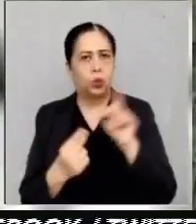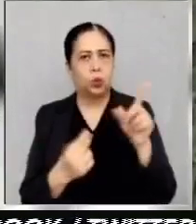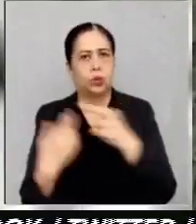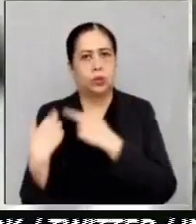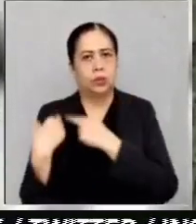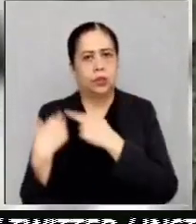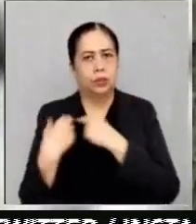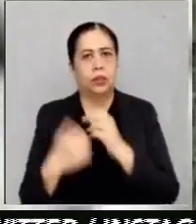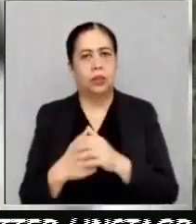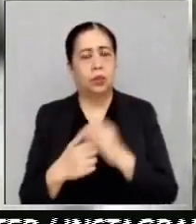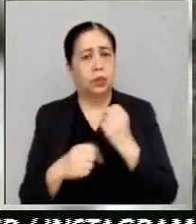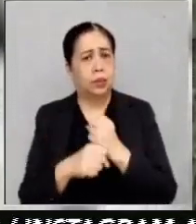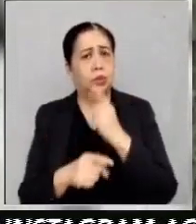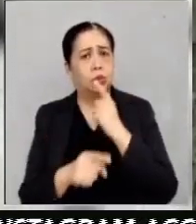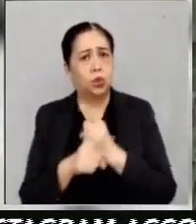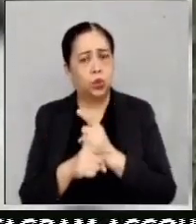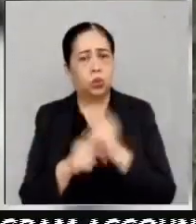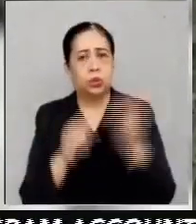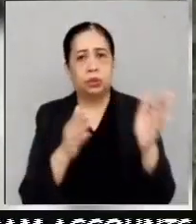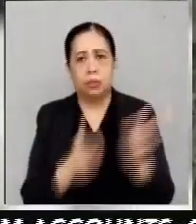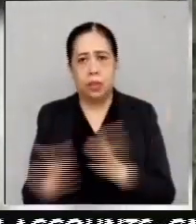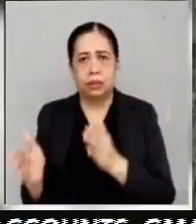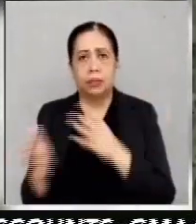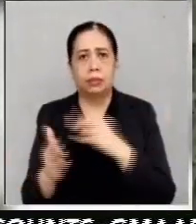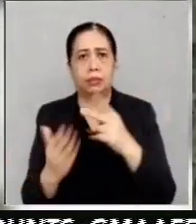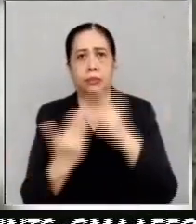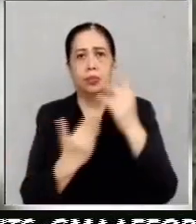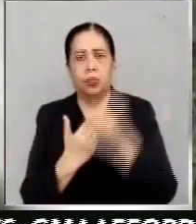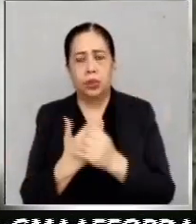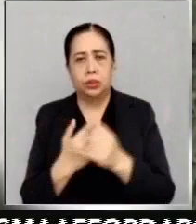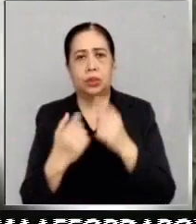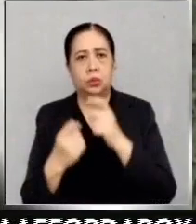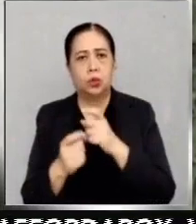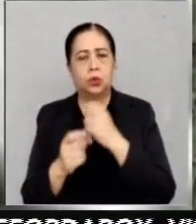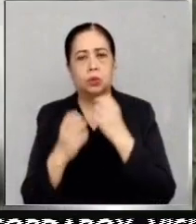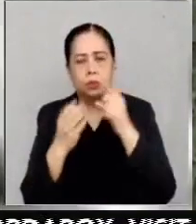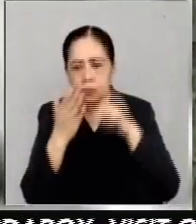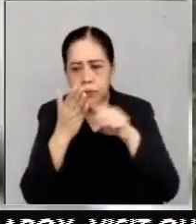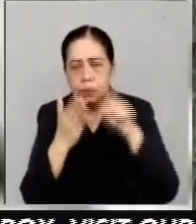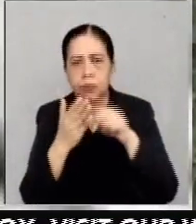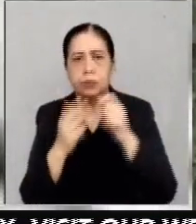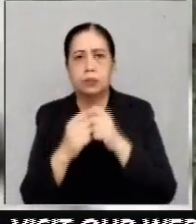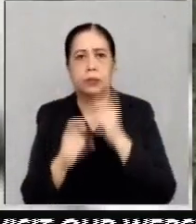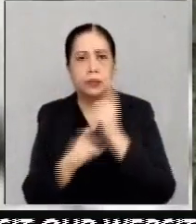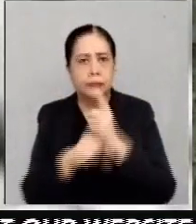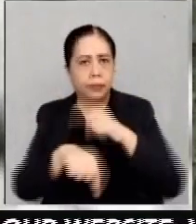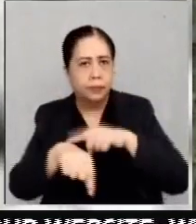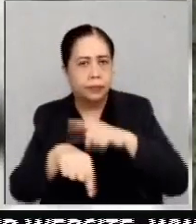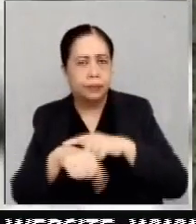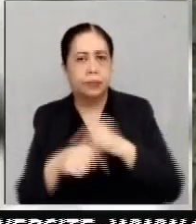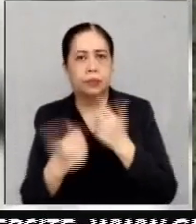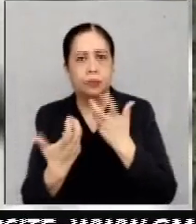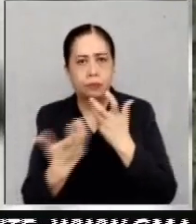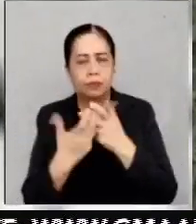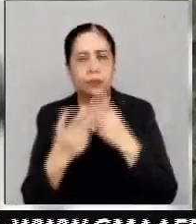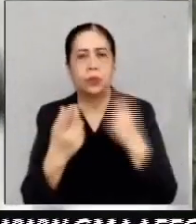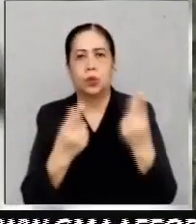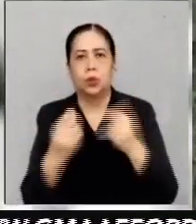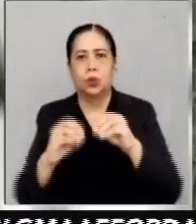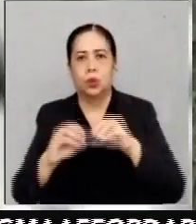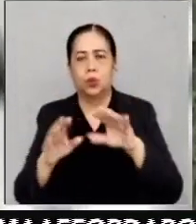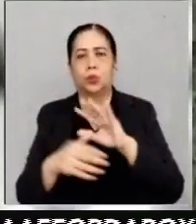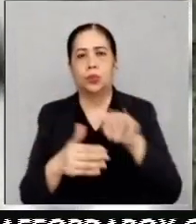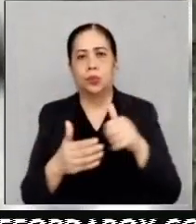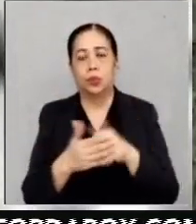will ensure that the plans and projects are stringently and timely and are timely executed. We will